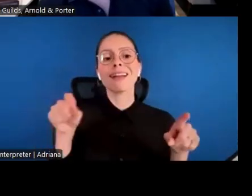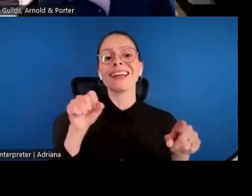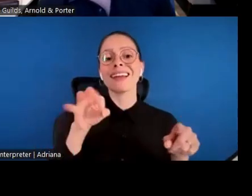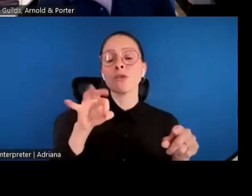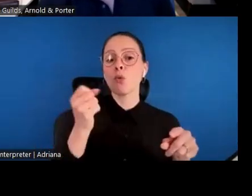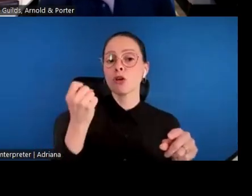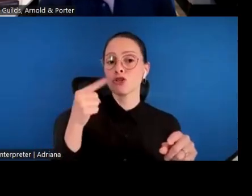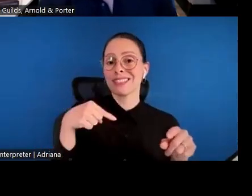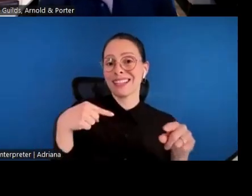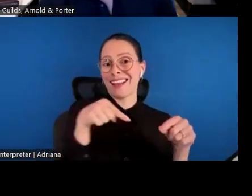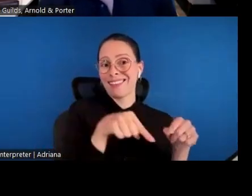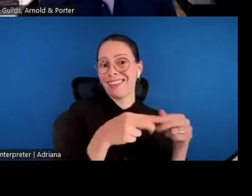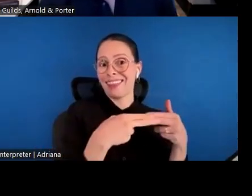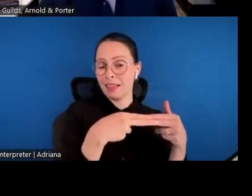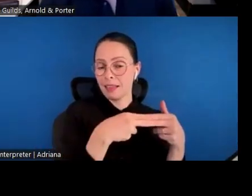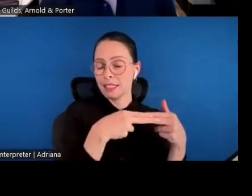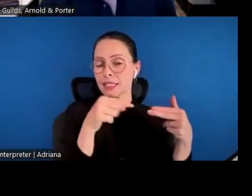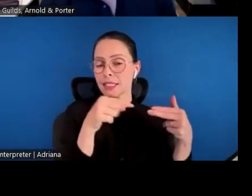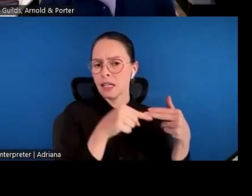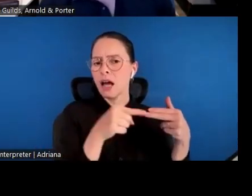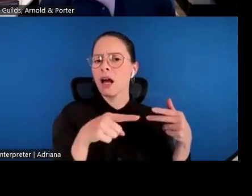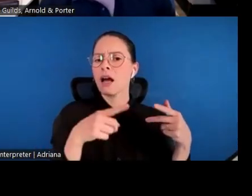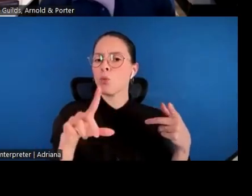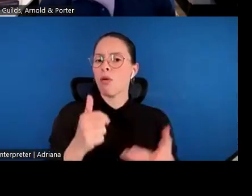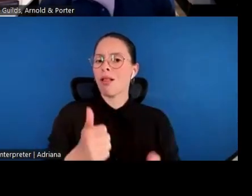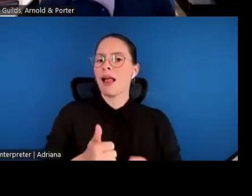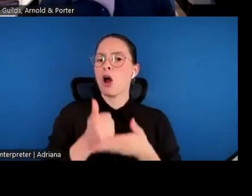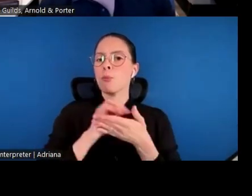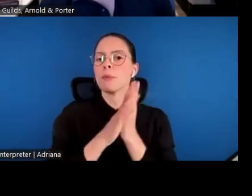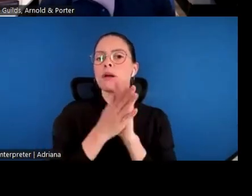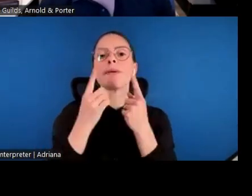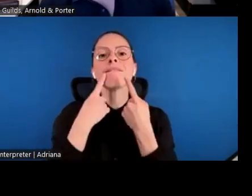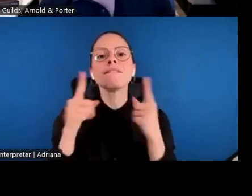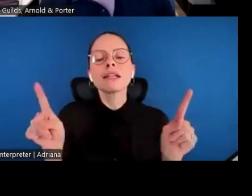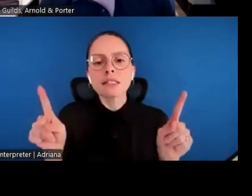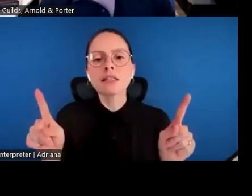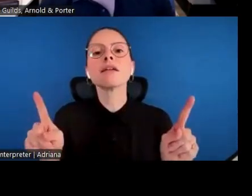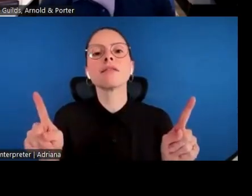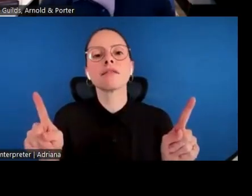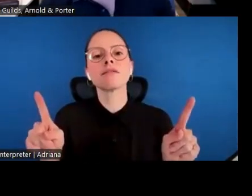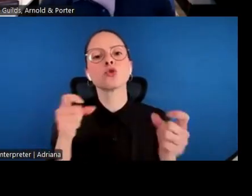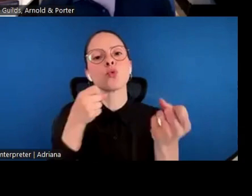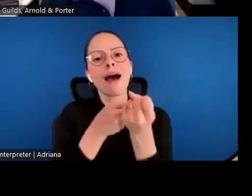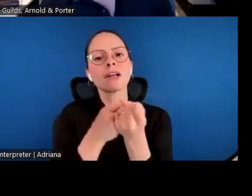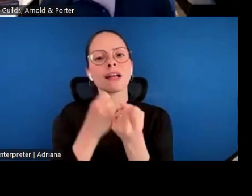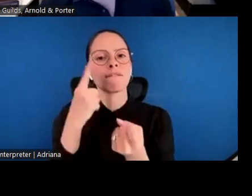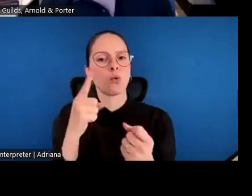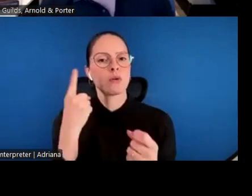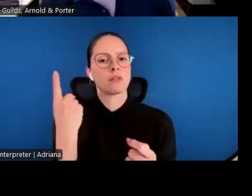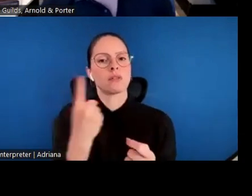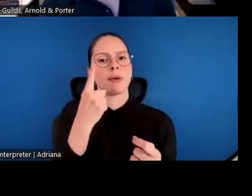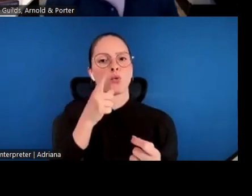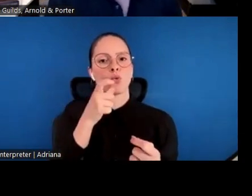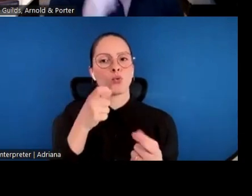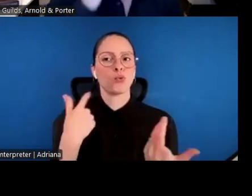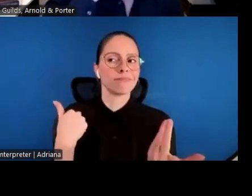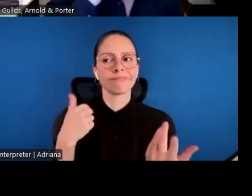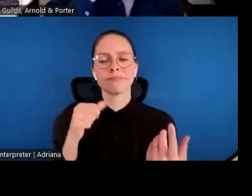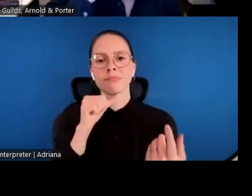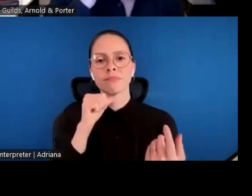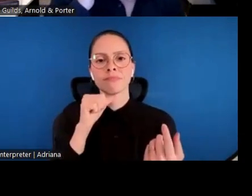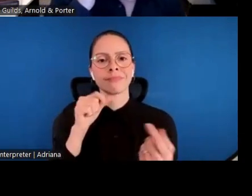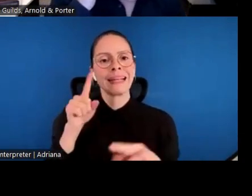in advocating for somebody who doesn't have necessarily the voice to advocate for themselves. Now, I'll go down